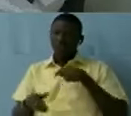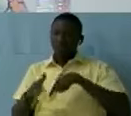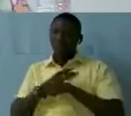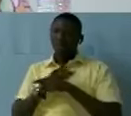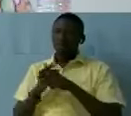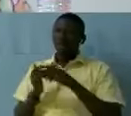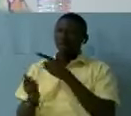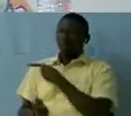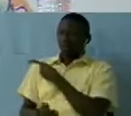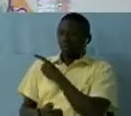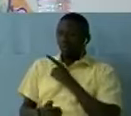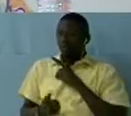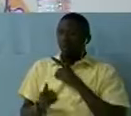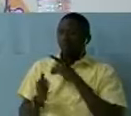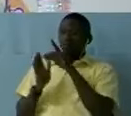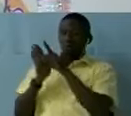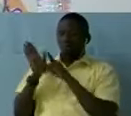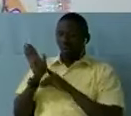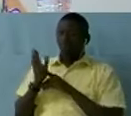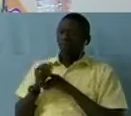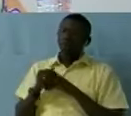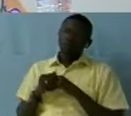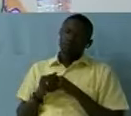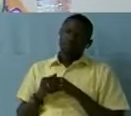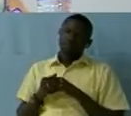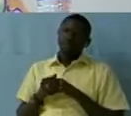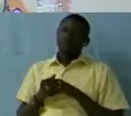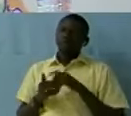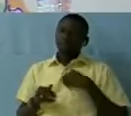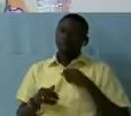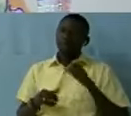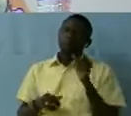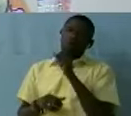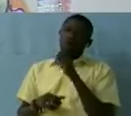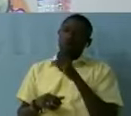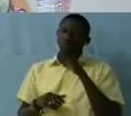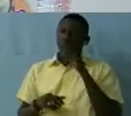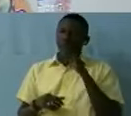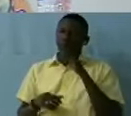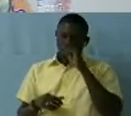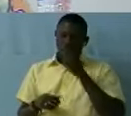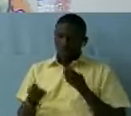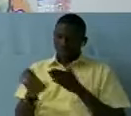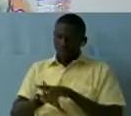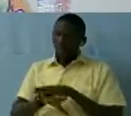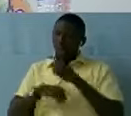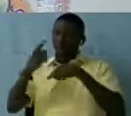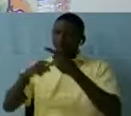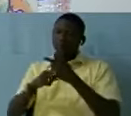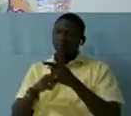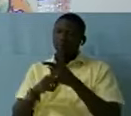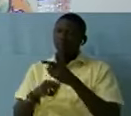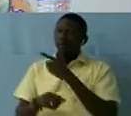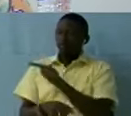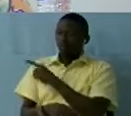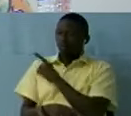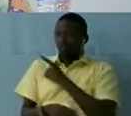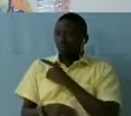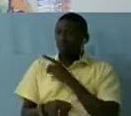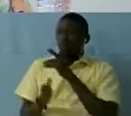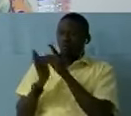some died after the program. Lu ñu fanan nata fa program ñun tambirnu. You have also told the commission the effect that